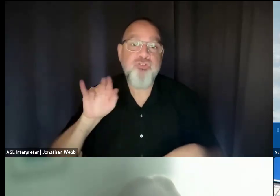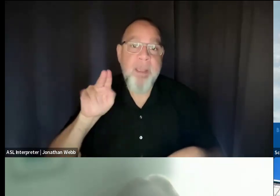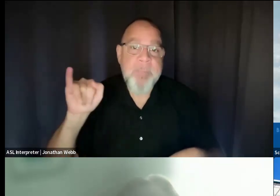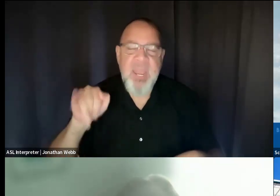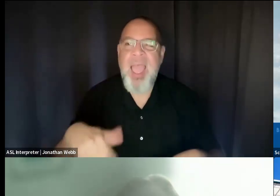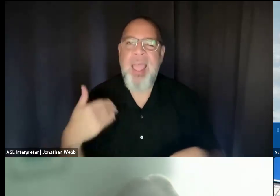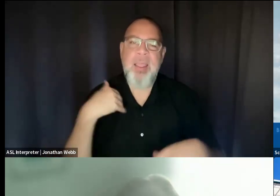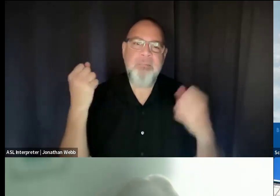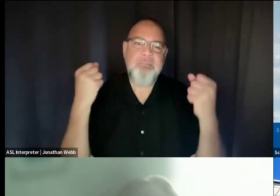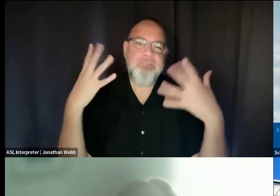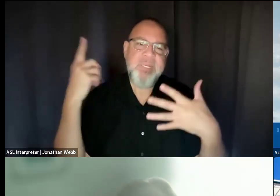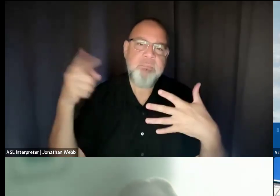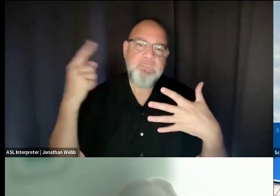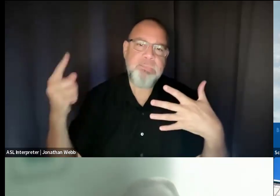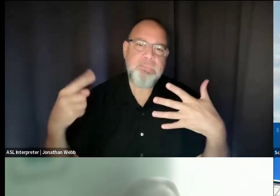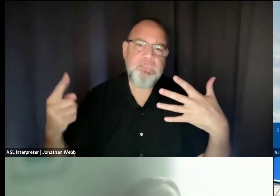popping up now. Obviously, like